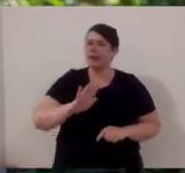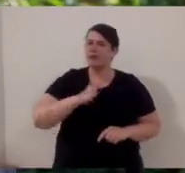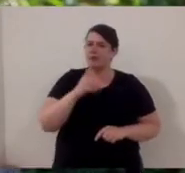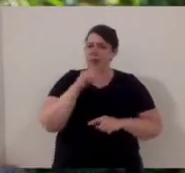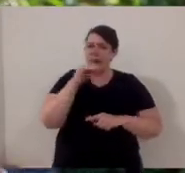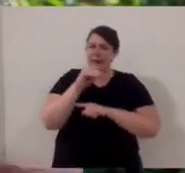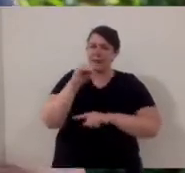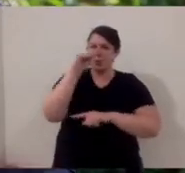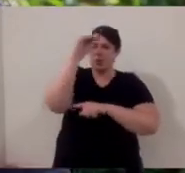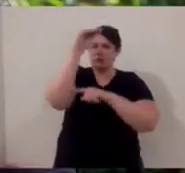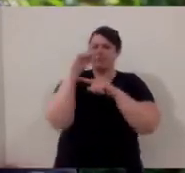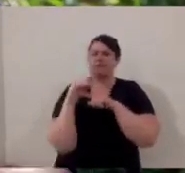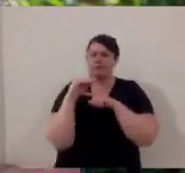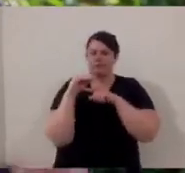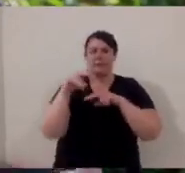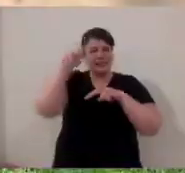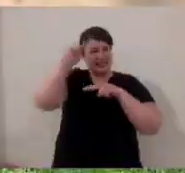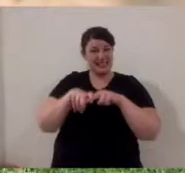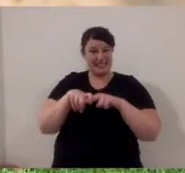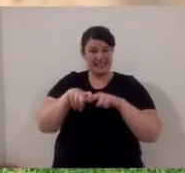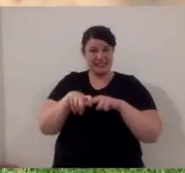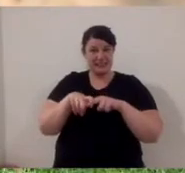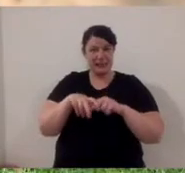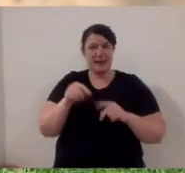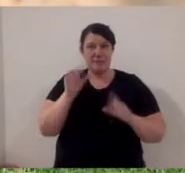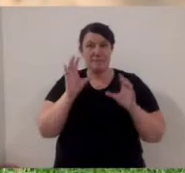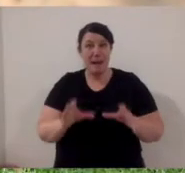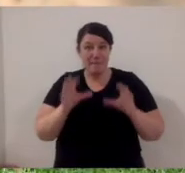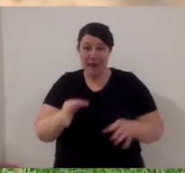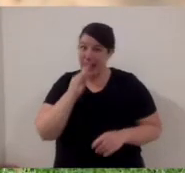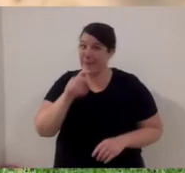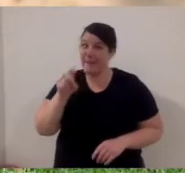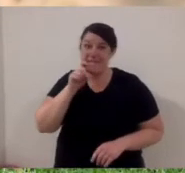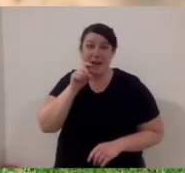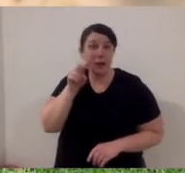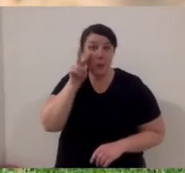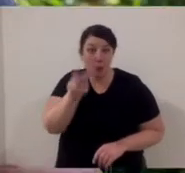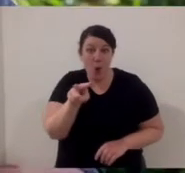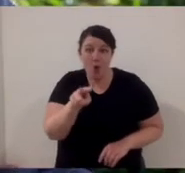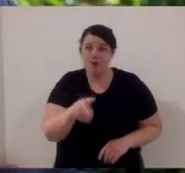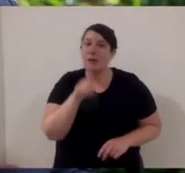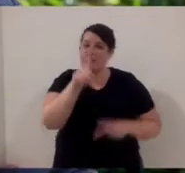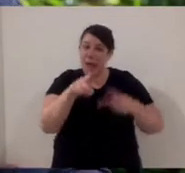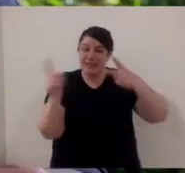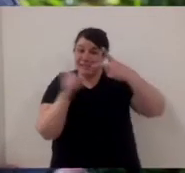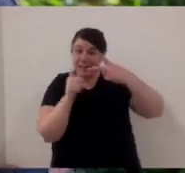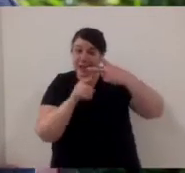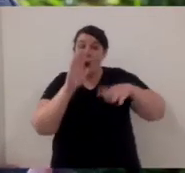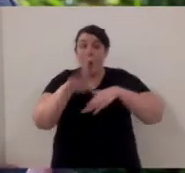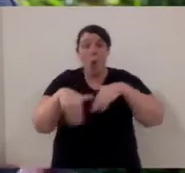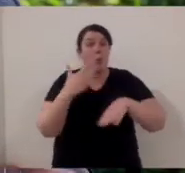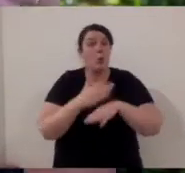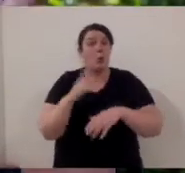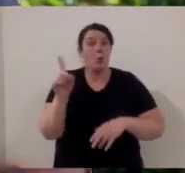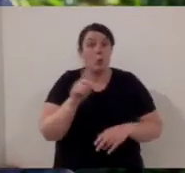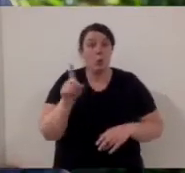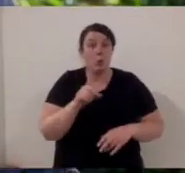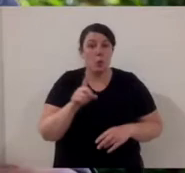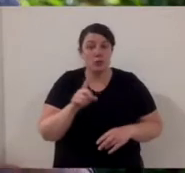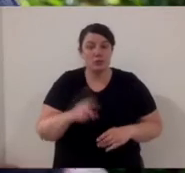legs down and sit. And it's a real spectacle to see, same as when they get back up. But your next piece of homework